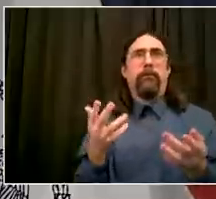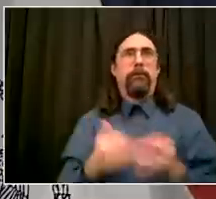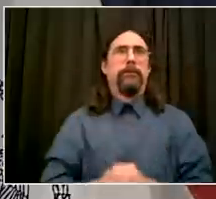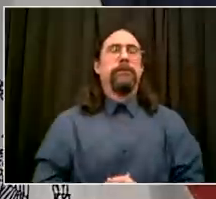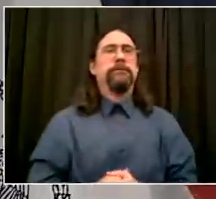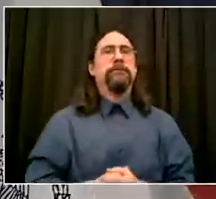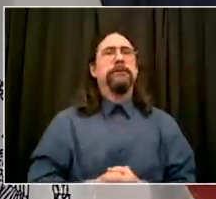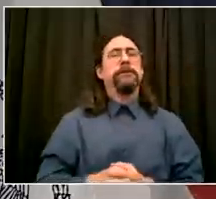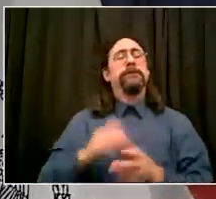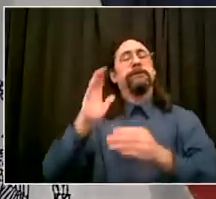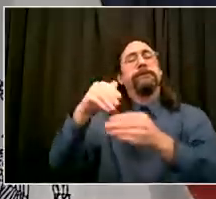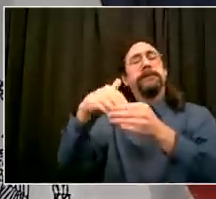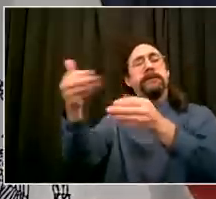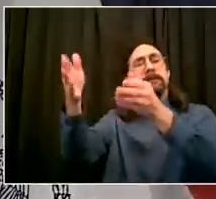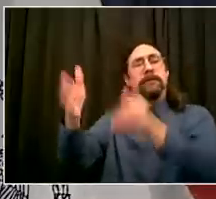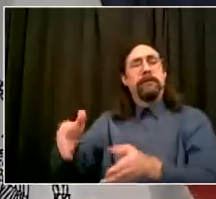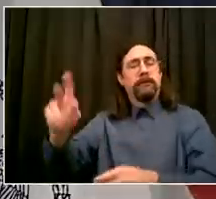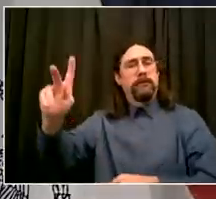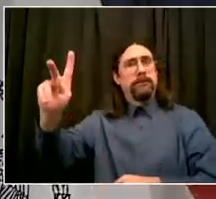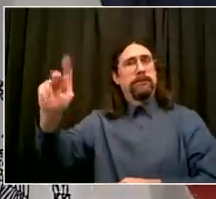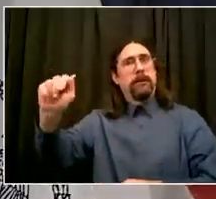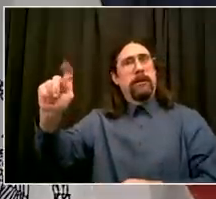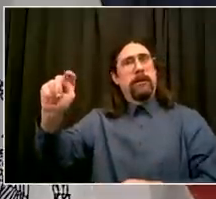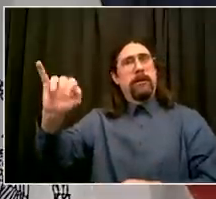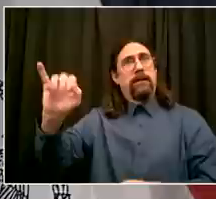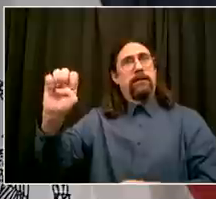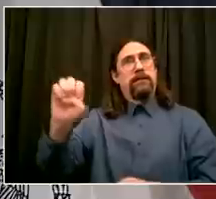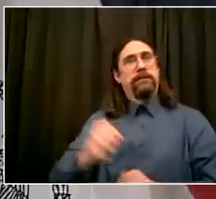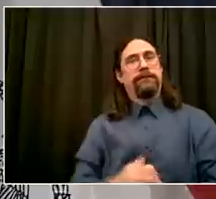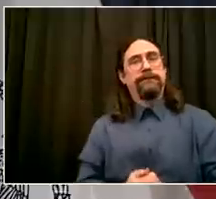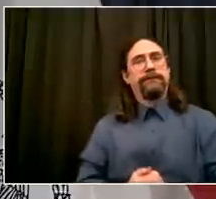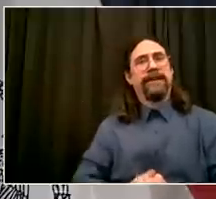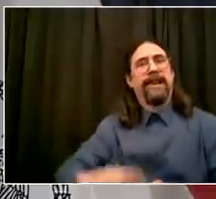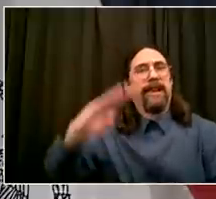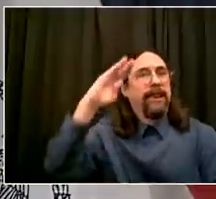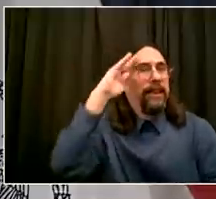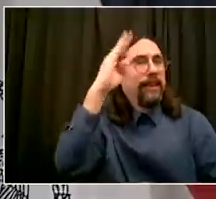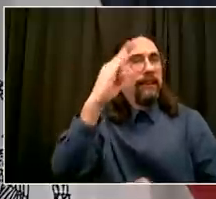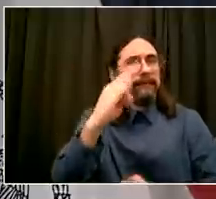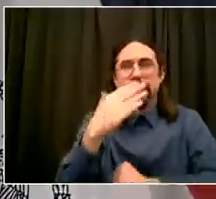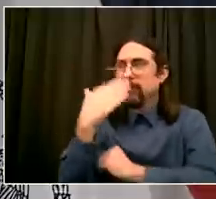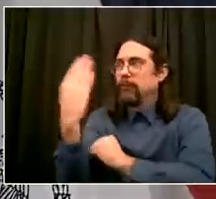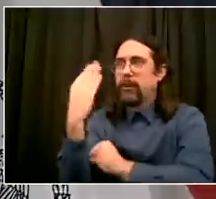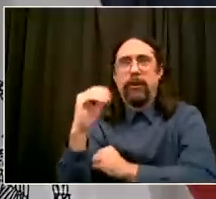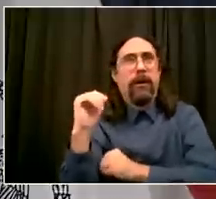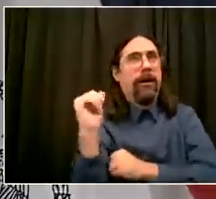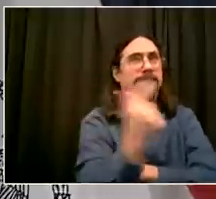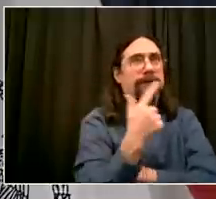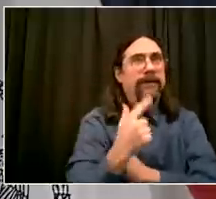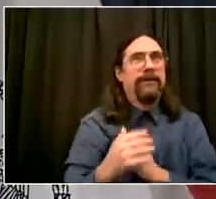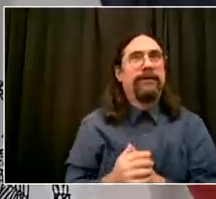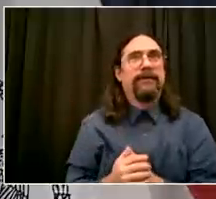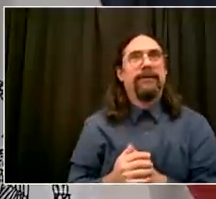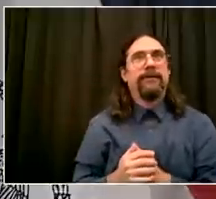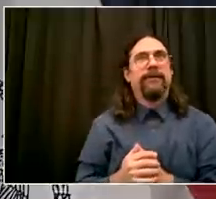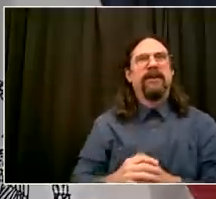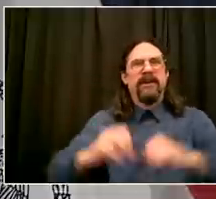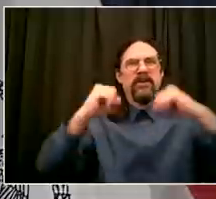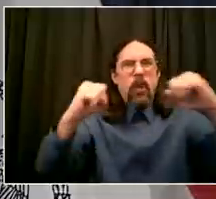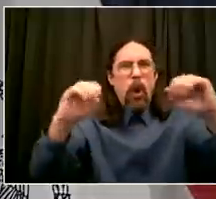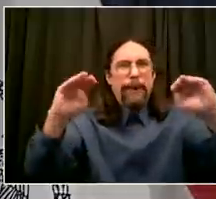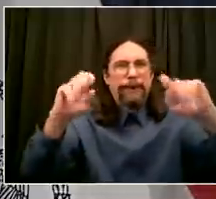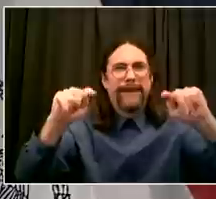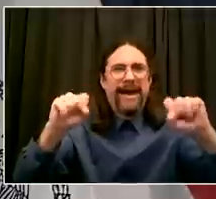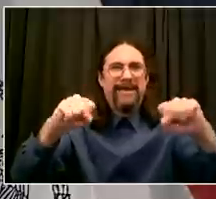city. Obviously, it's accessible by the 7 train and the Long Island Railroad, but that's not running overnight. I know you've supported the state's plan